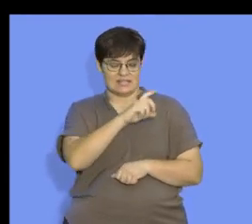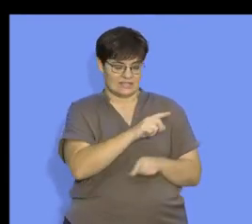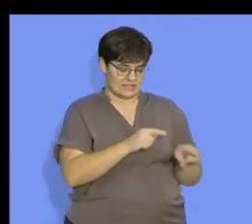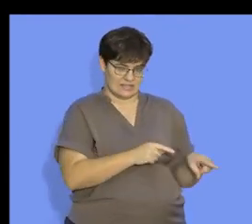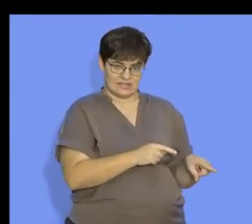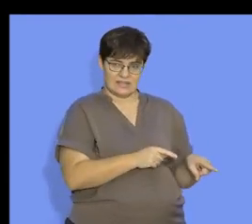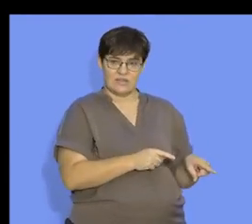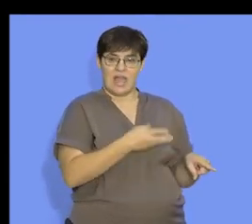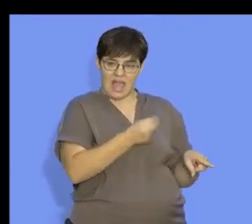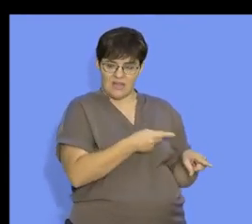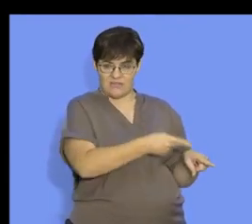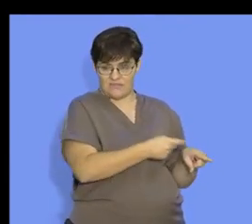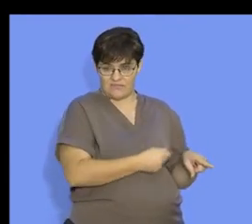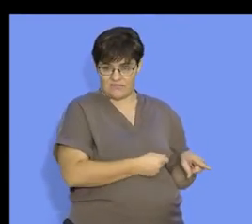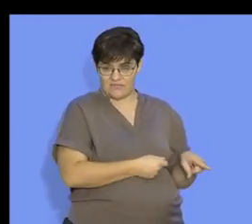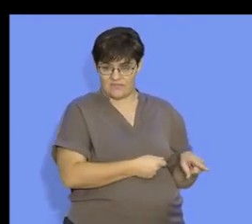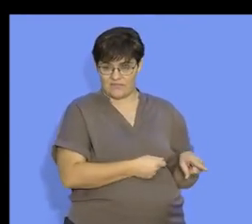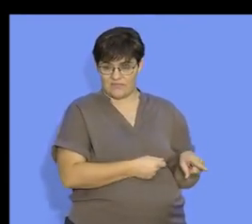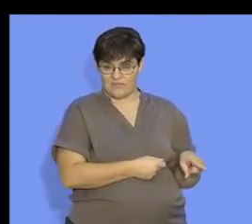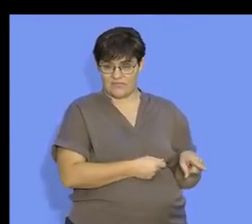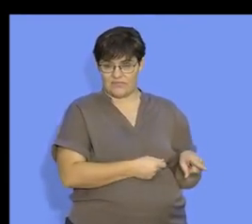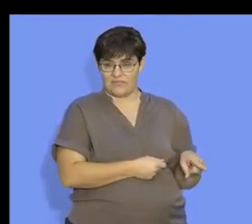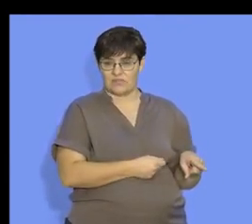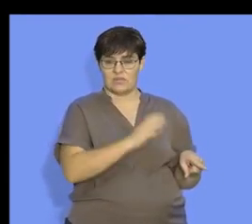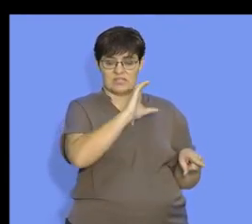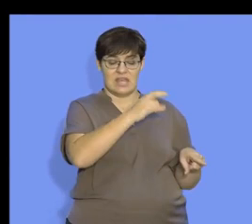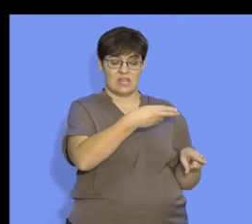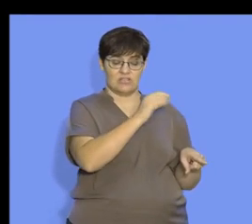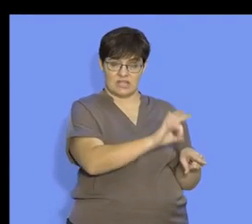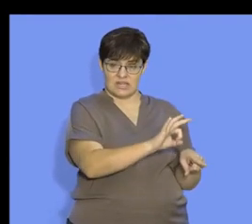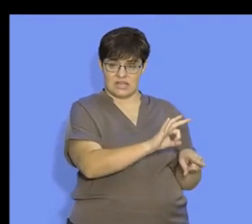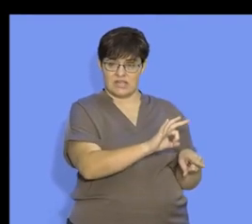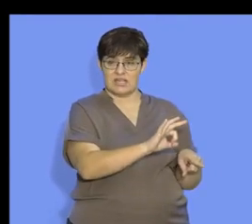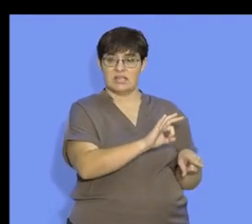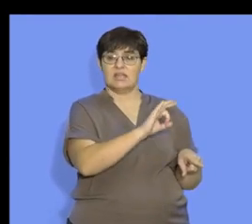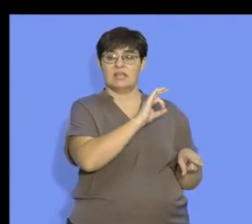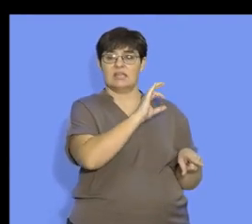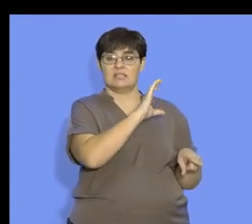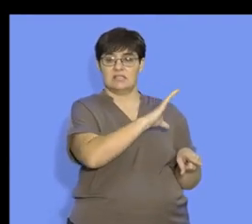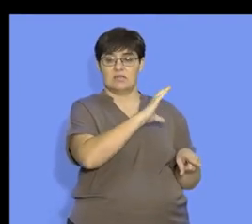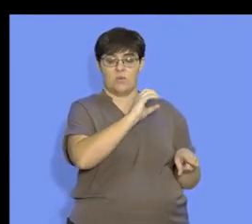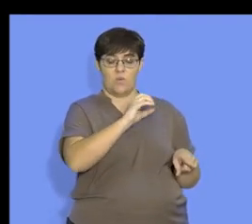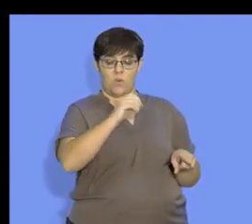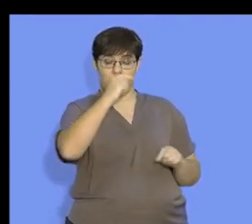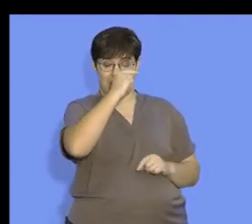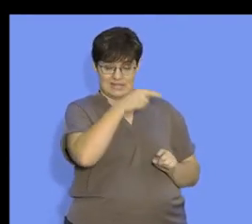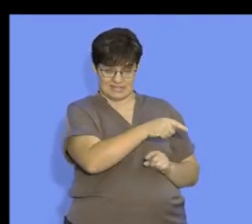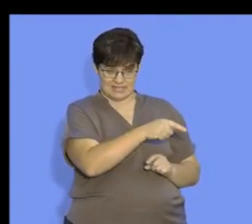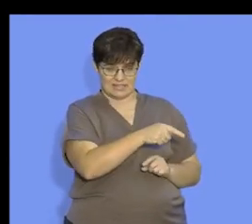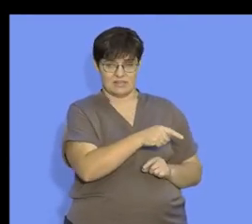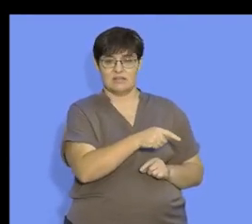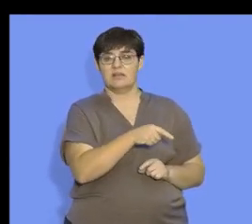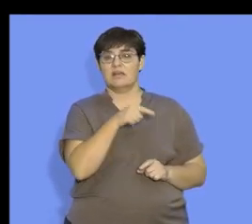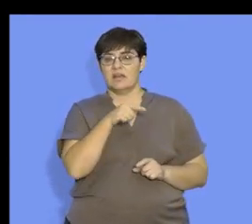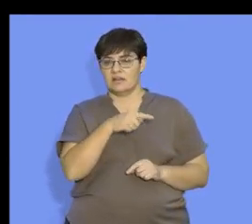that contains the ethanoid ion, okay? So the ethanoid ion, CH3, COO minus, and then